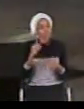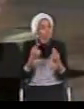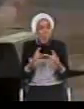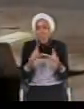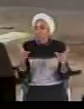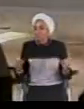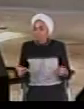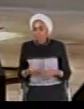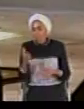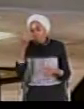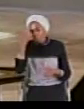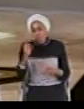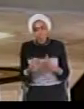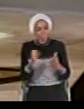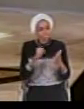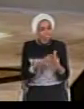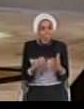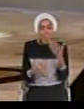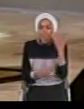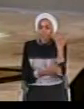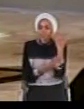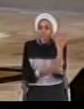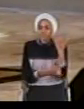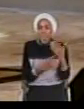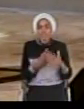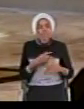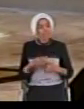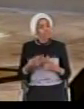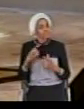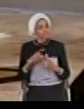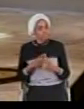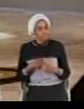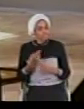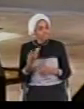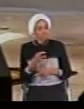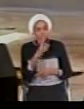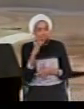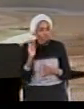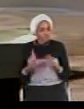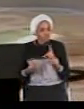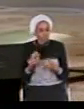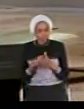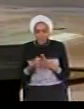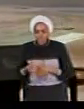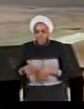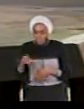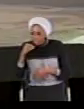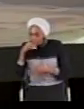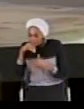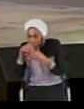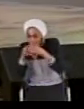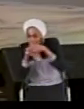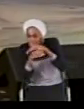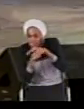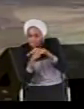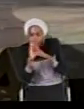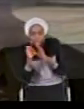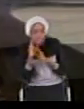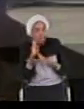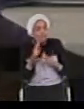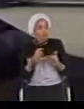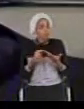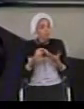and regions and states and countries. And then there will be people that creep in among the workers, among